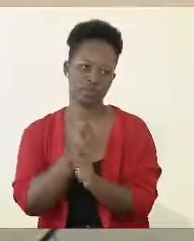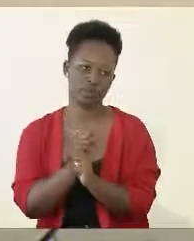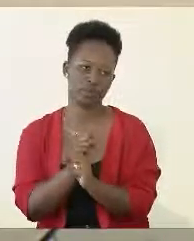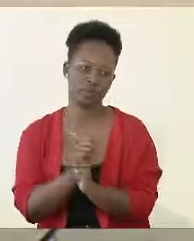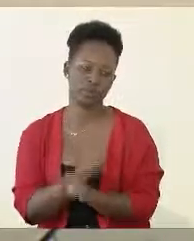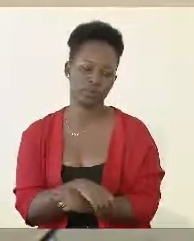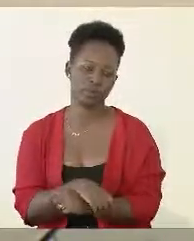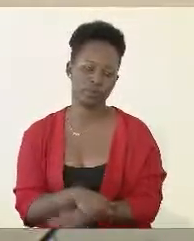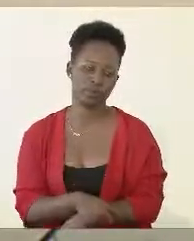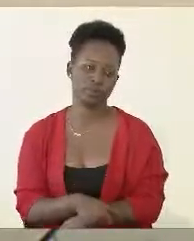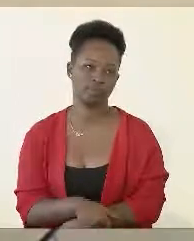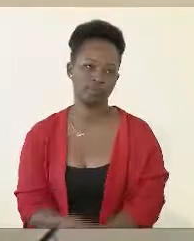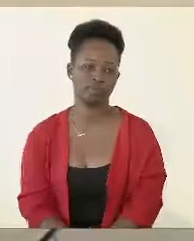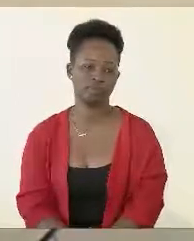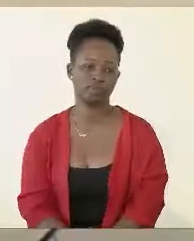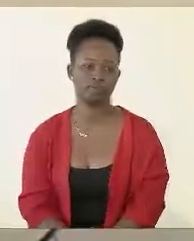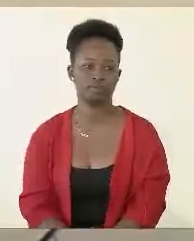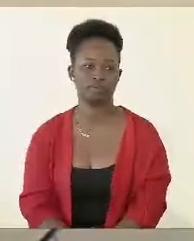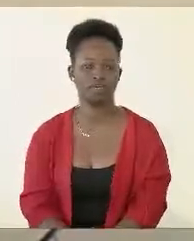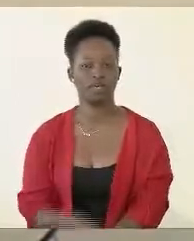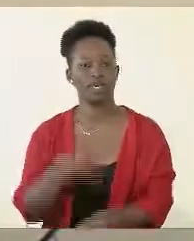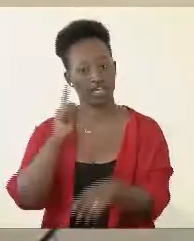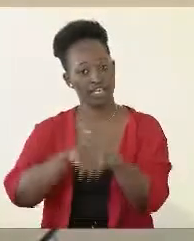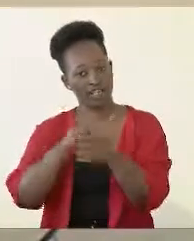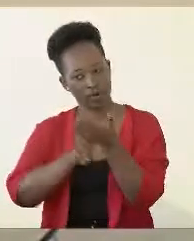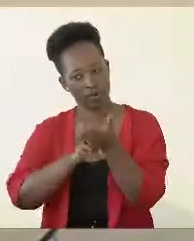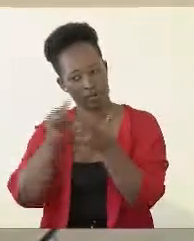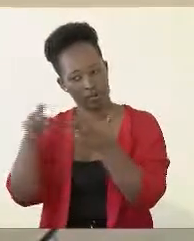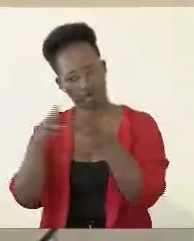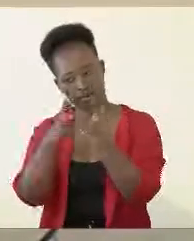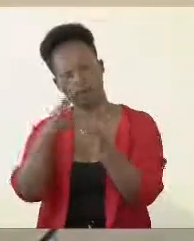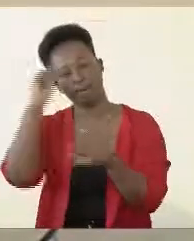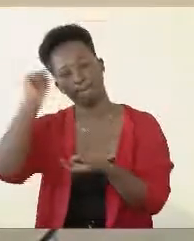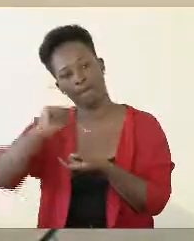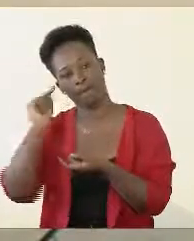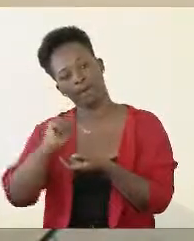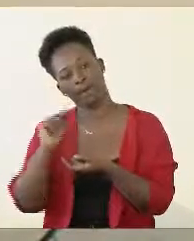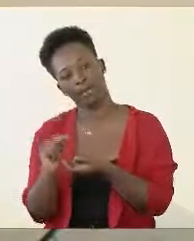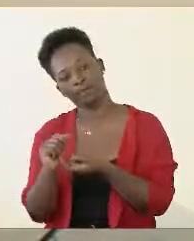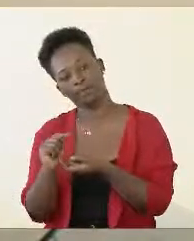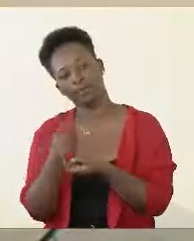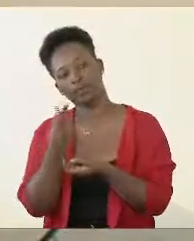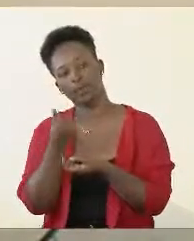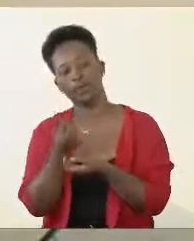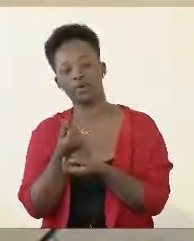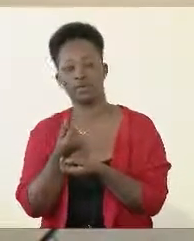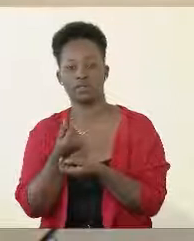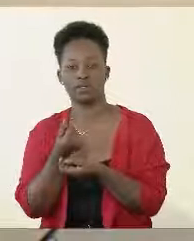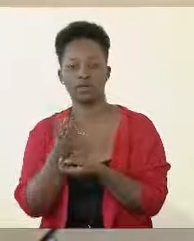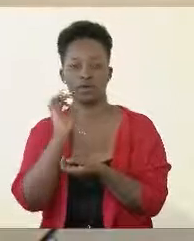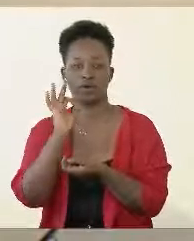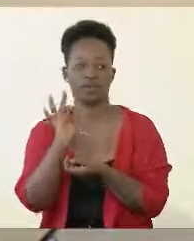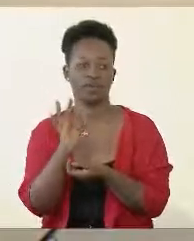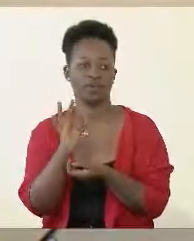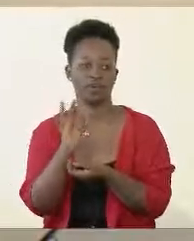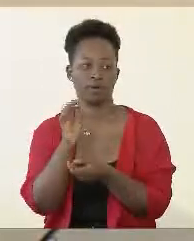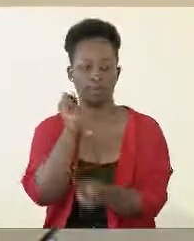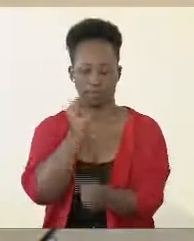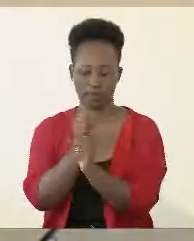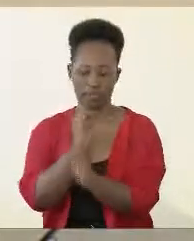farm. So when you apply these growth strategies, it is very important. What is the importance of using